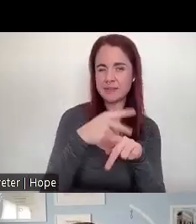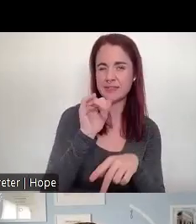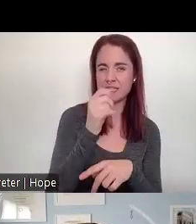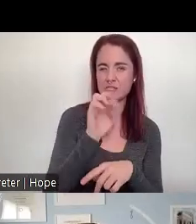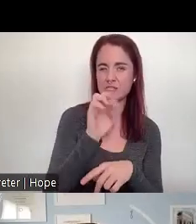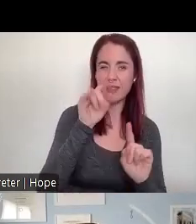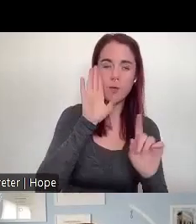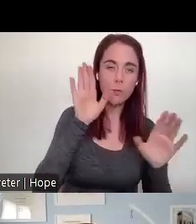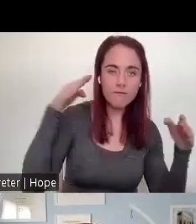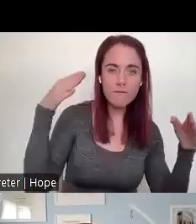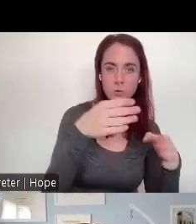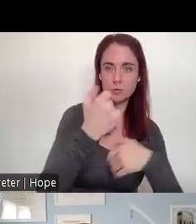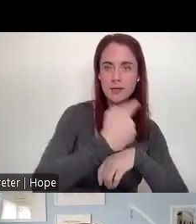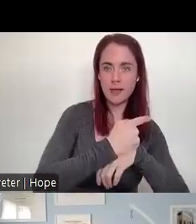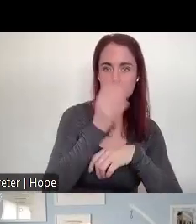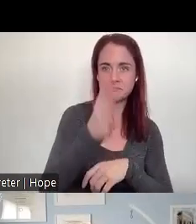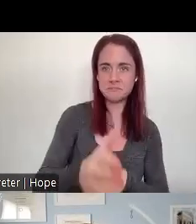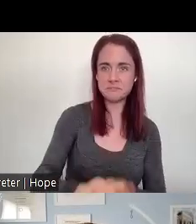today.